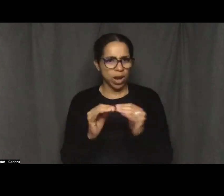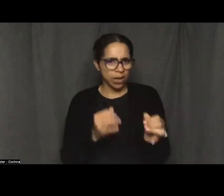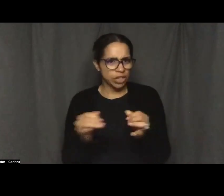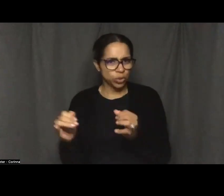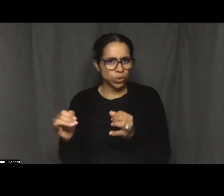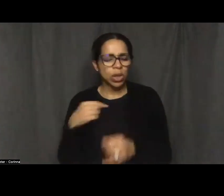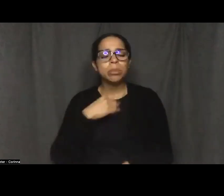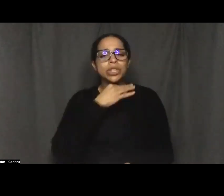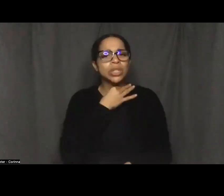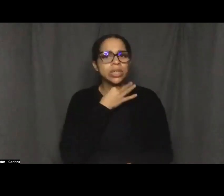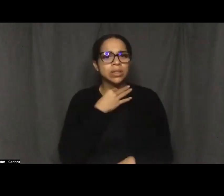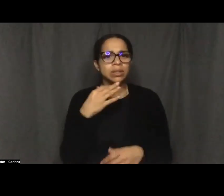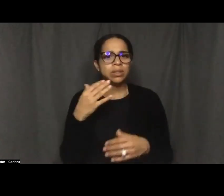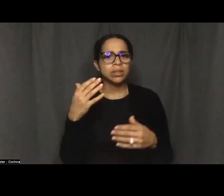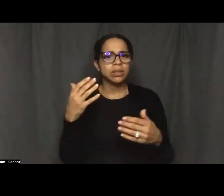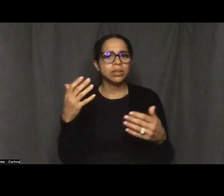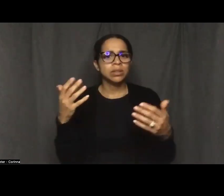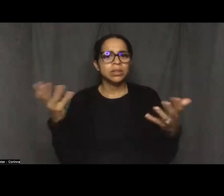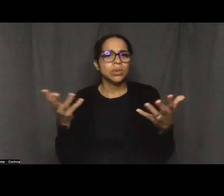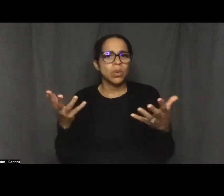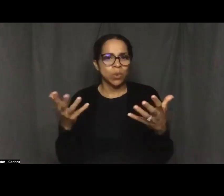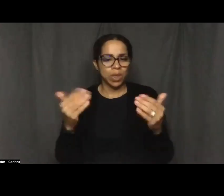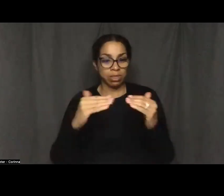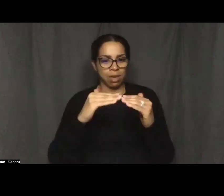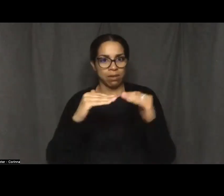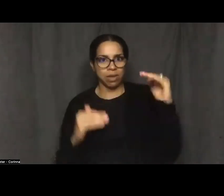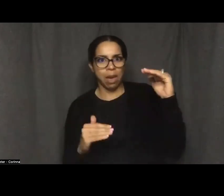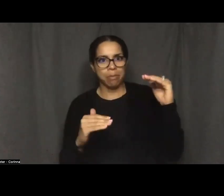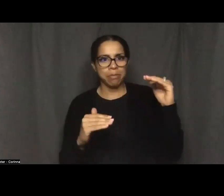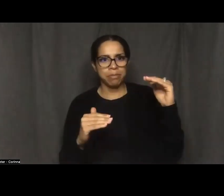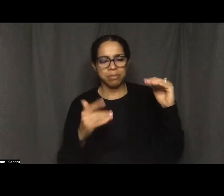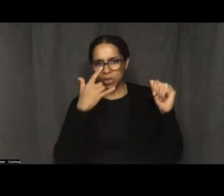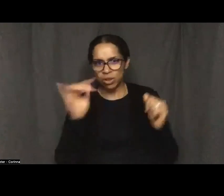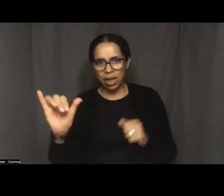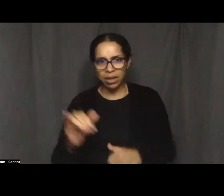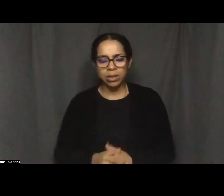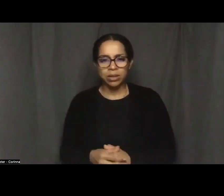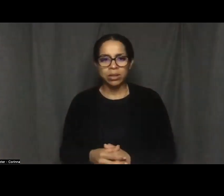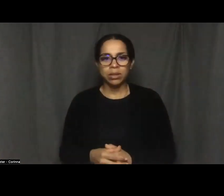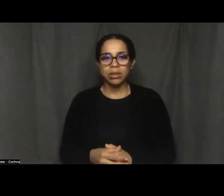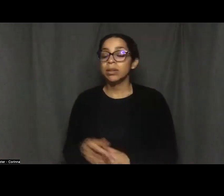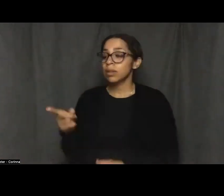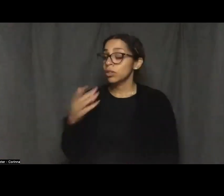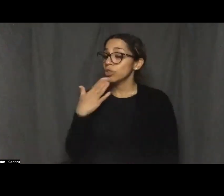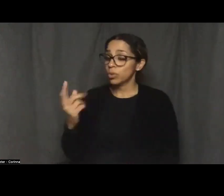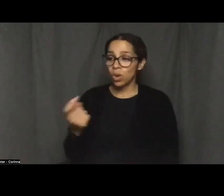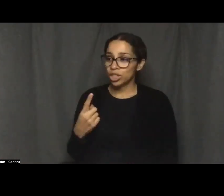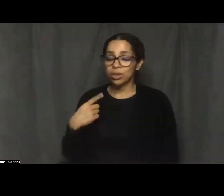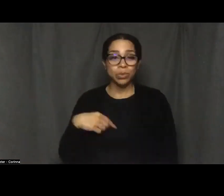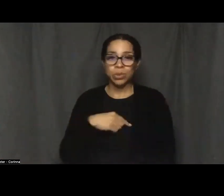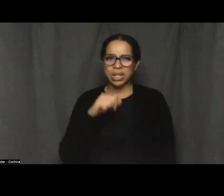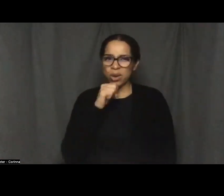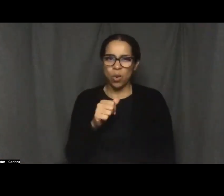difference, what that gap made up. That's a great question. We do not capture specifics around